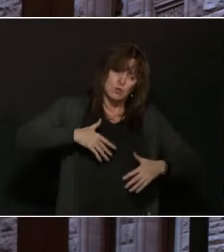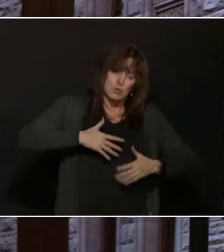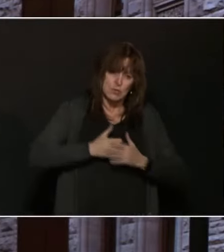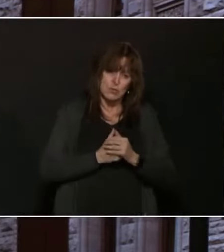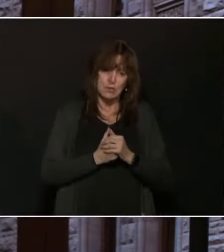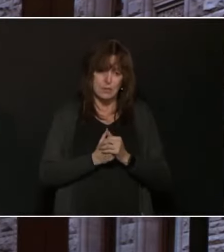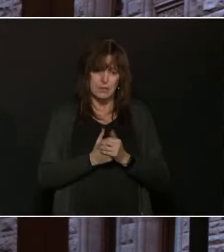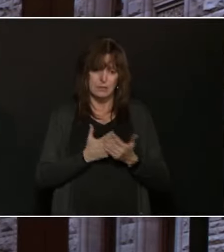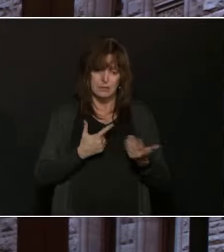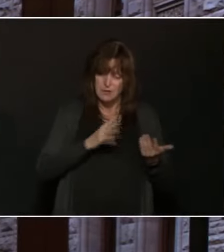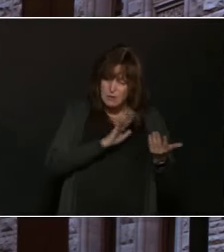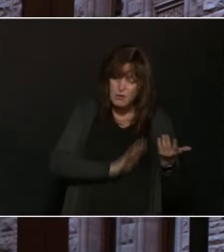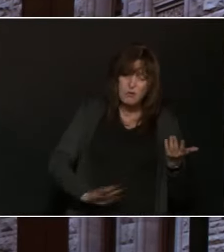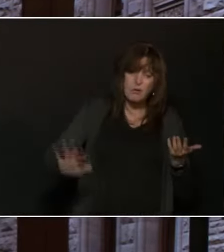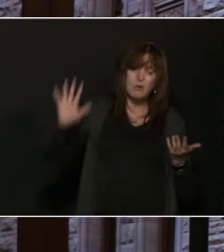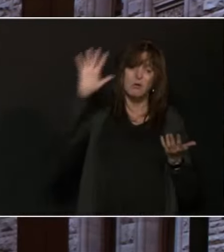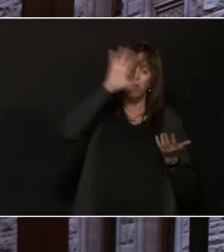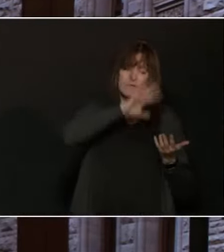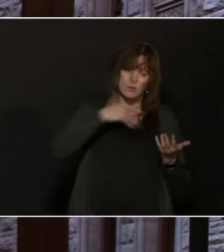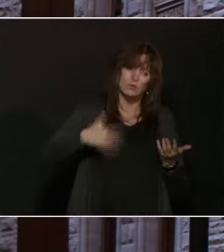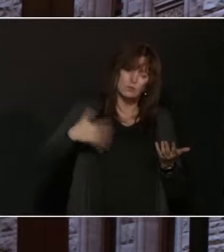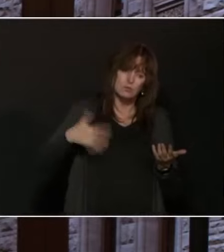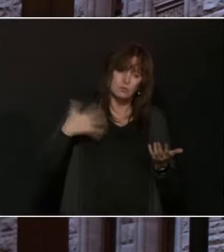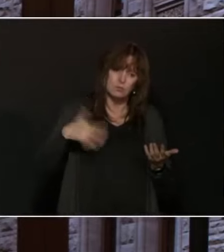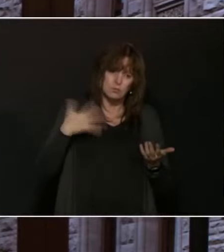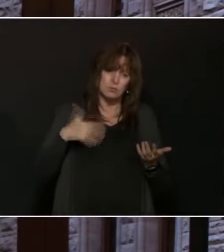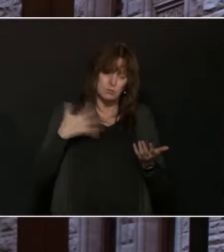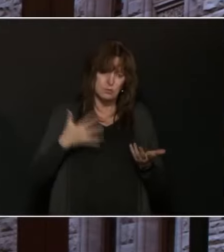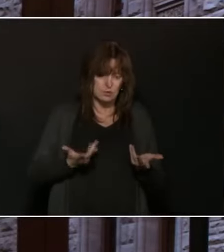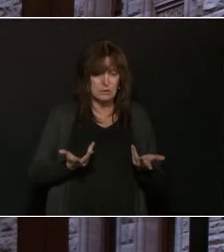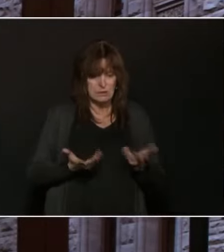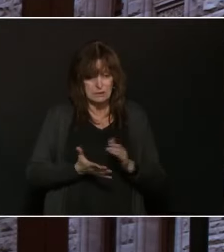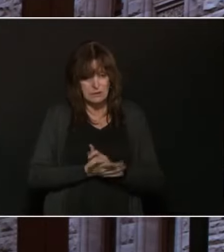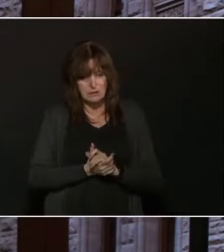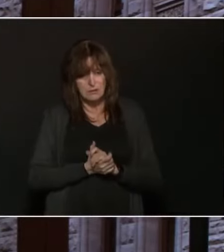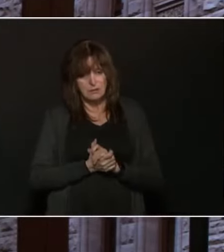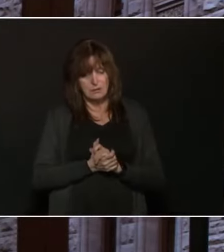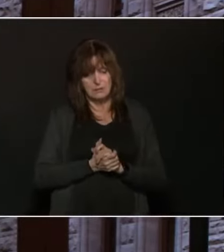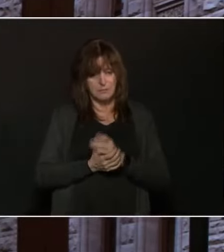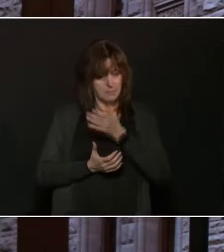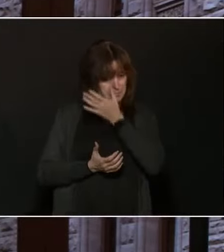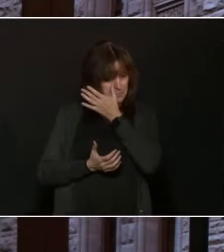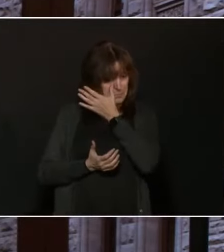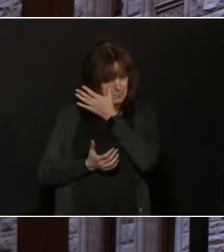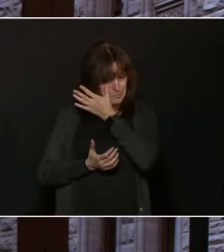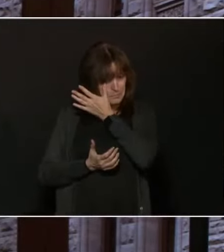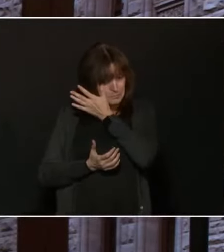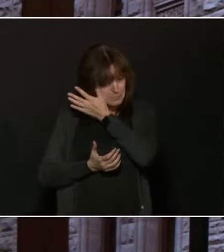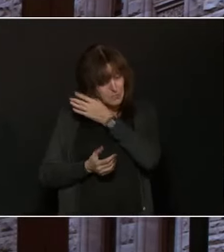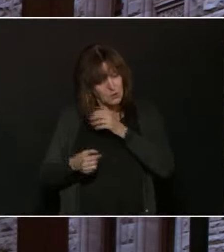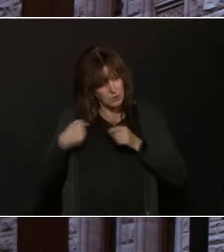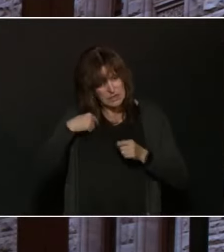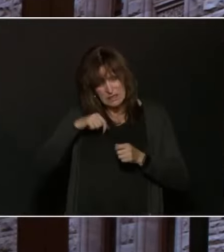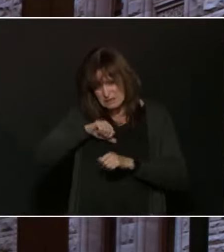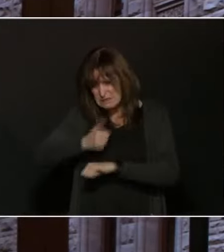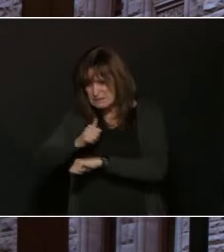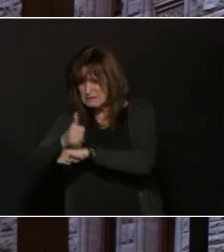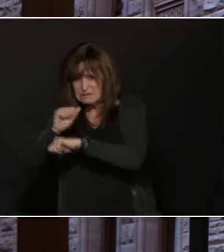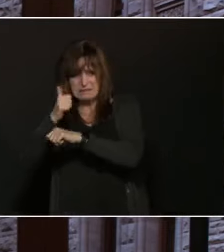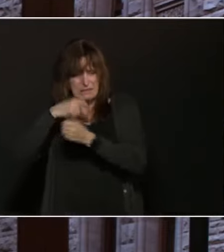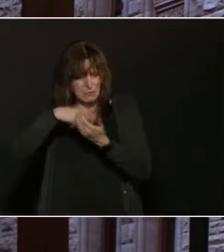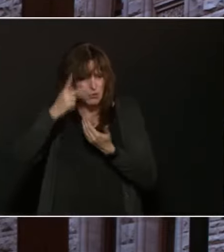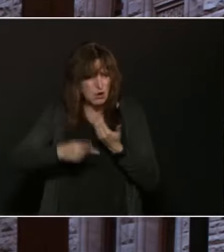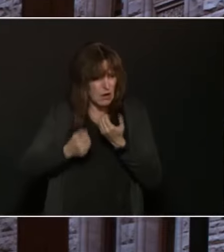board. So we have tried to put different assistance and programs in place. At the same time, we're watching the numbers come